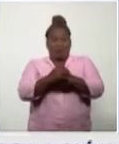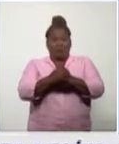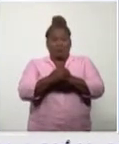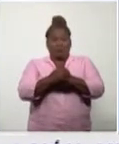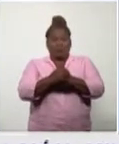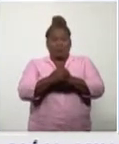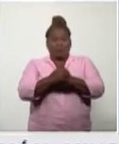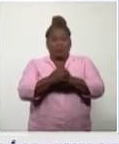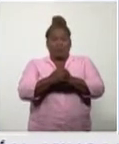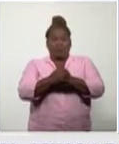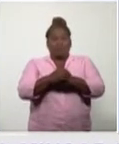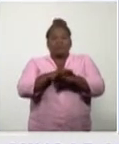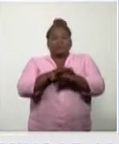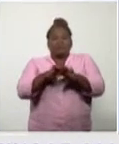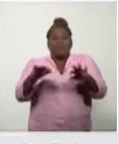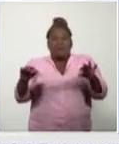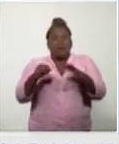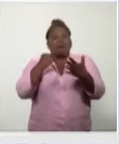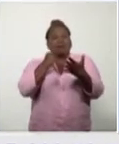47% of the